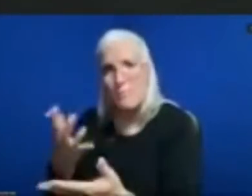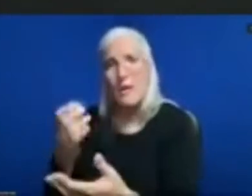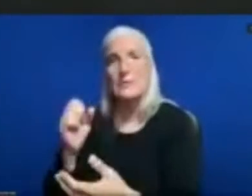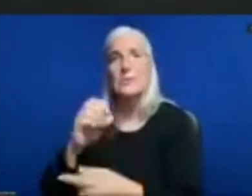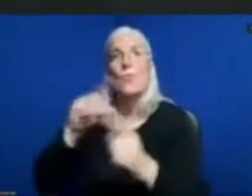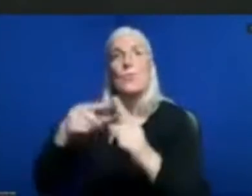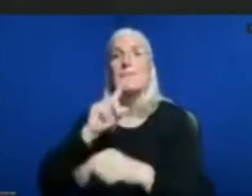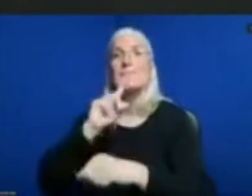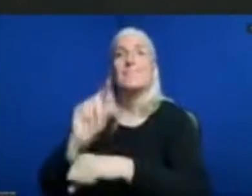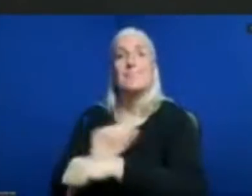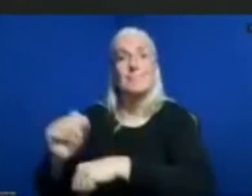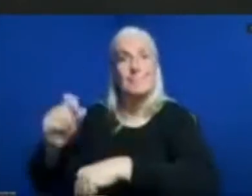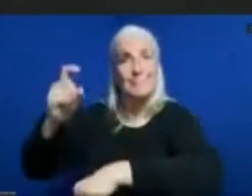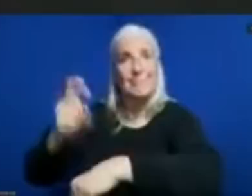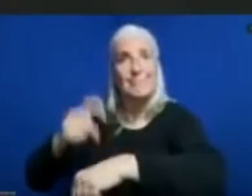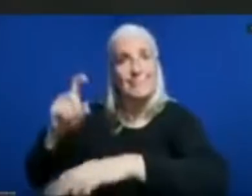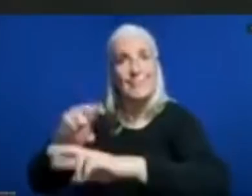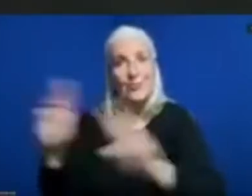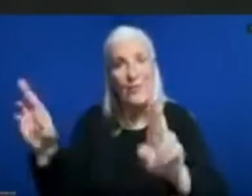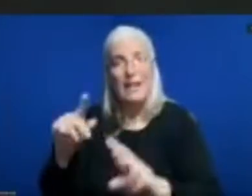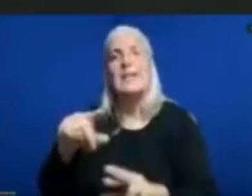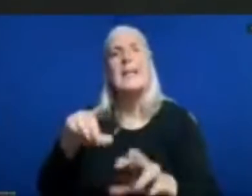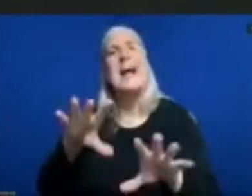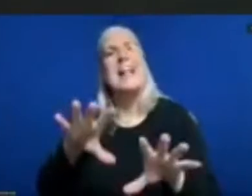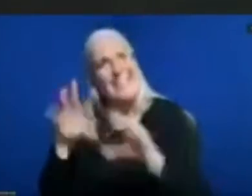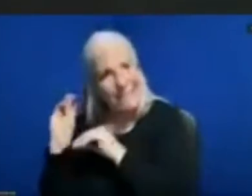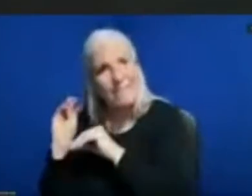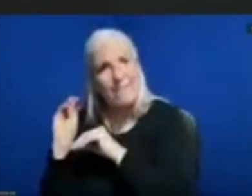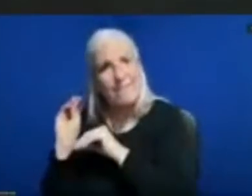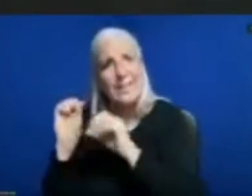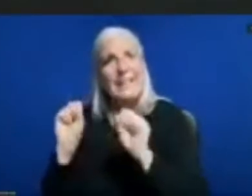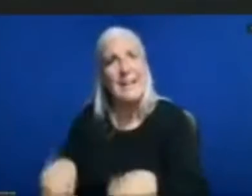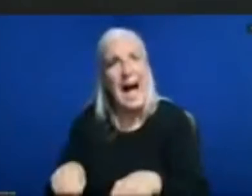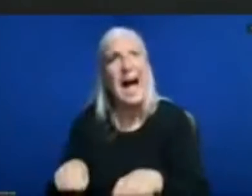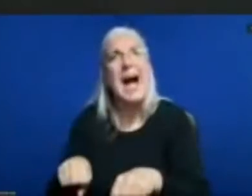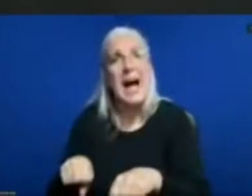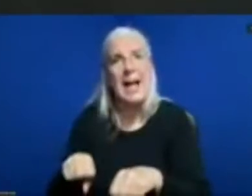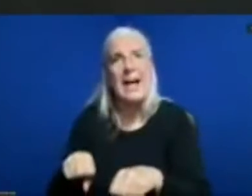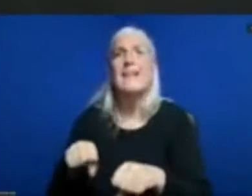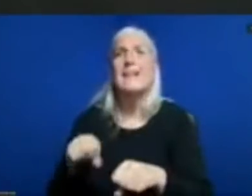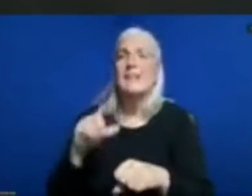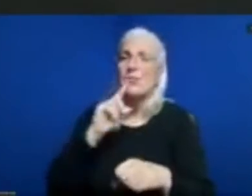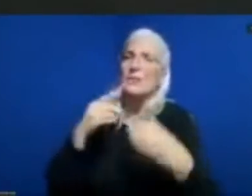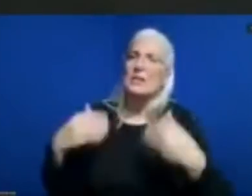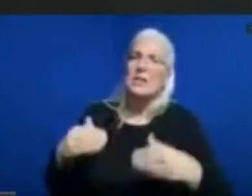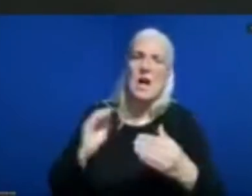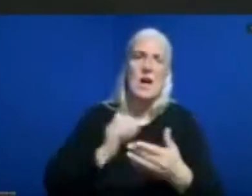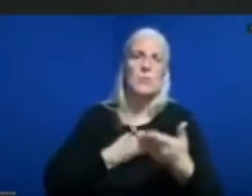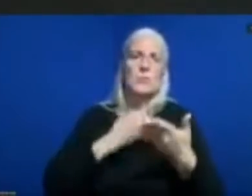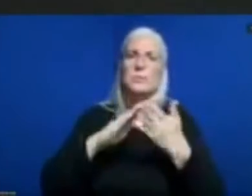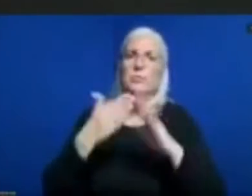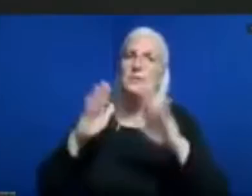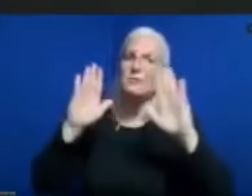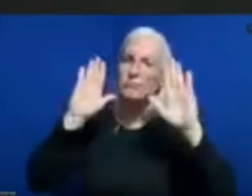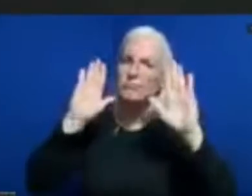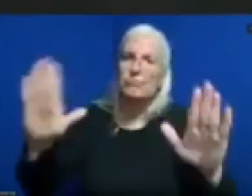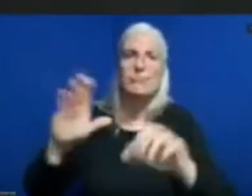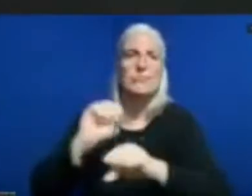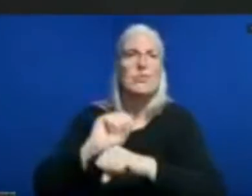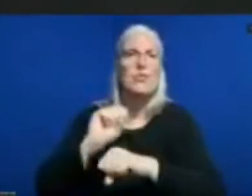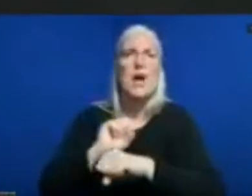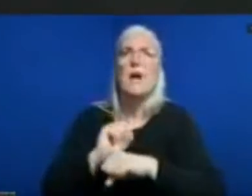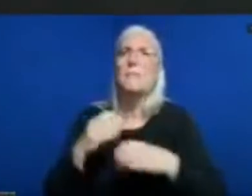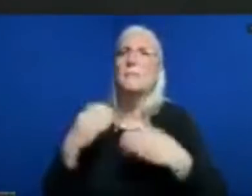evacuations in a hasty fashion, our people did an outstanding job at getting people to safety. And then my observations over the last